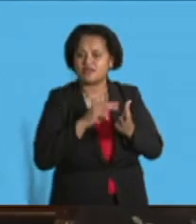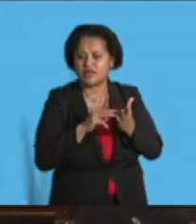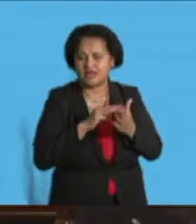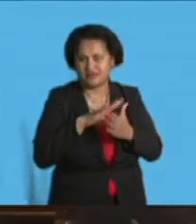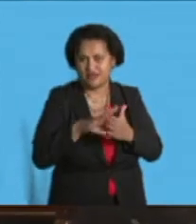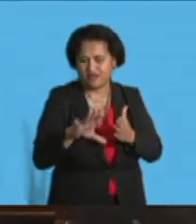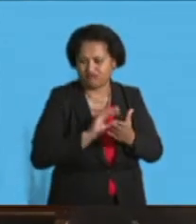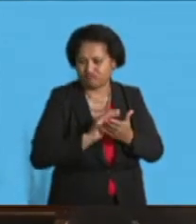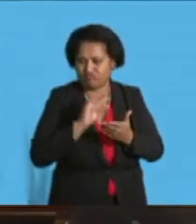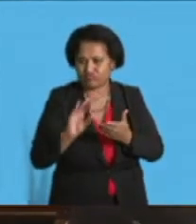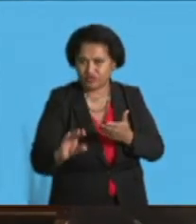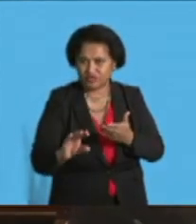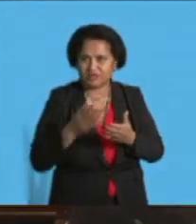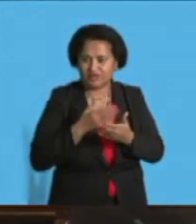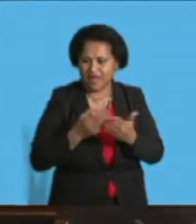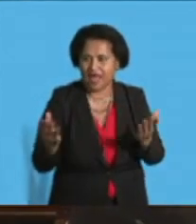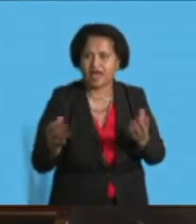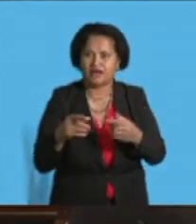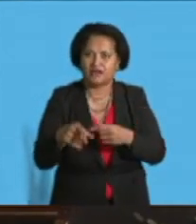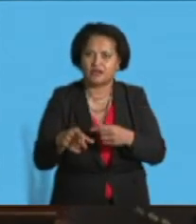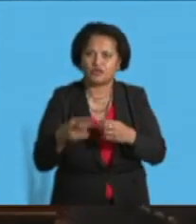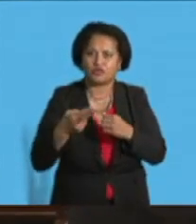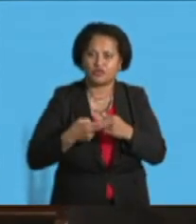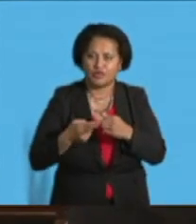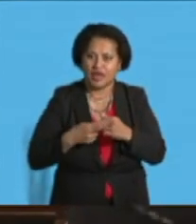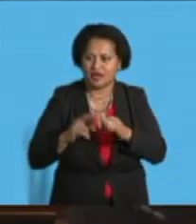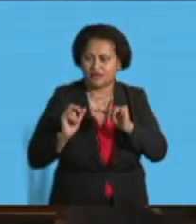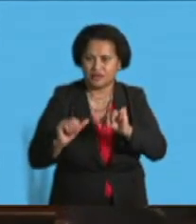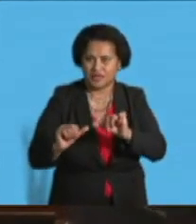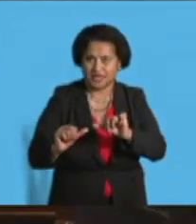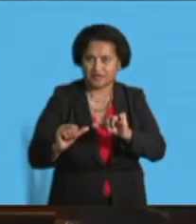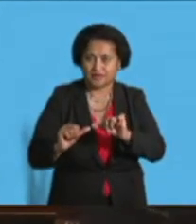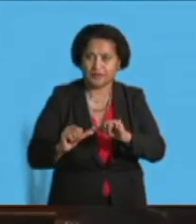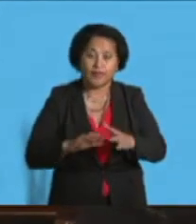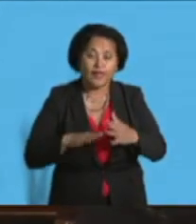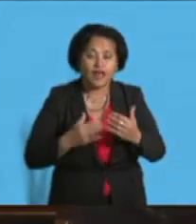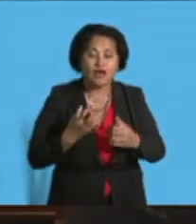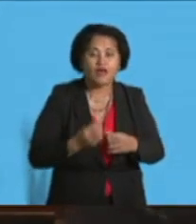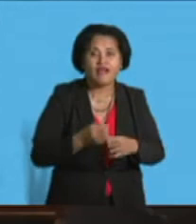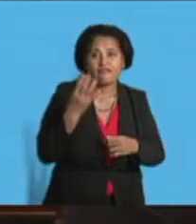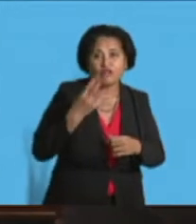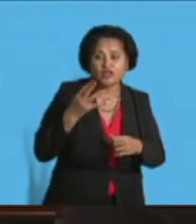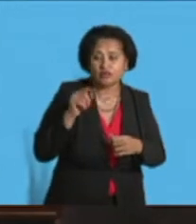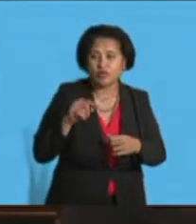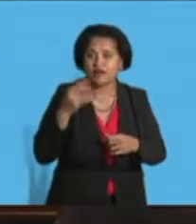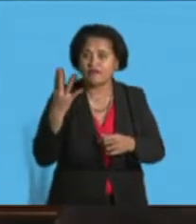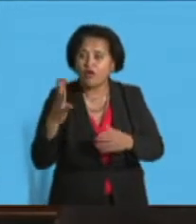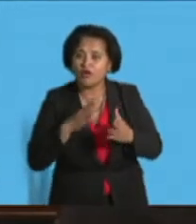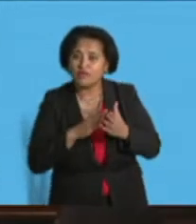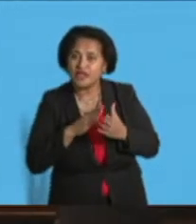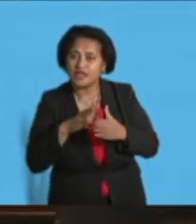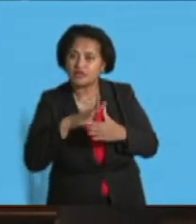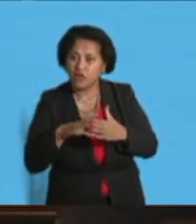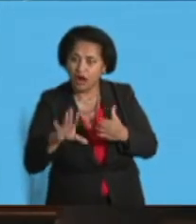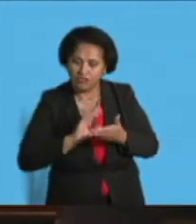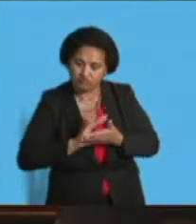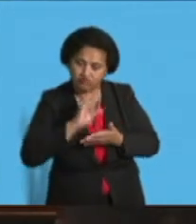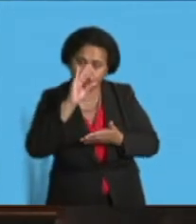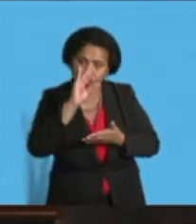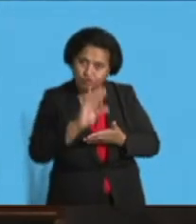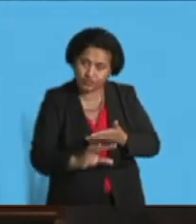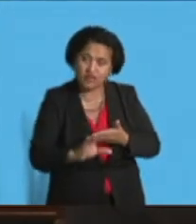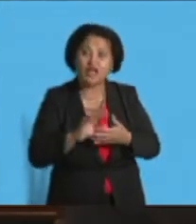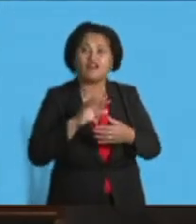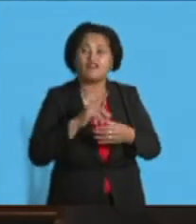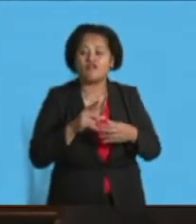Speaker. Madam Speaker, we now also have a $14.4 million allocation for, to undertake